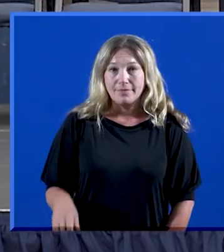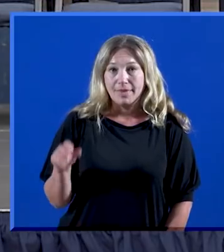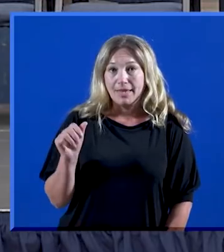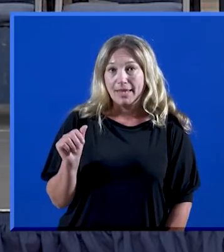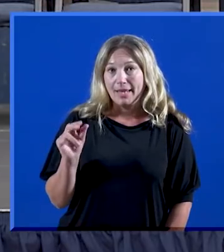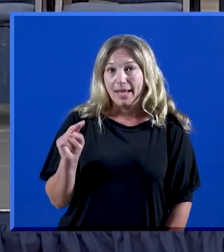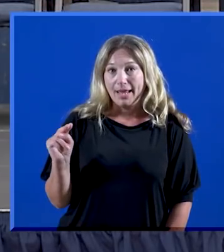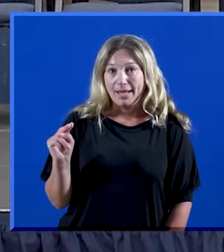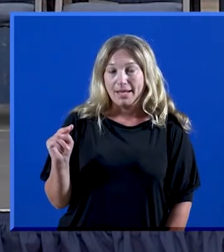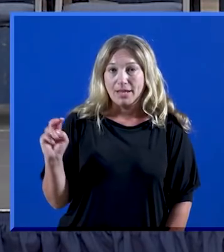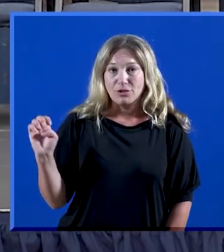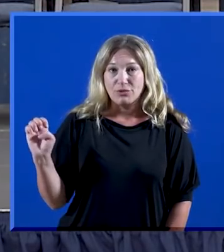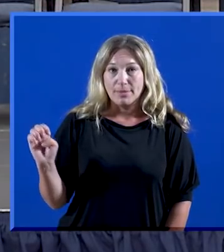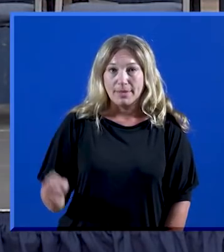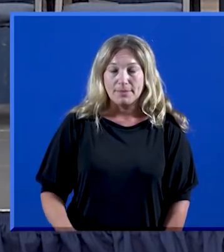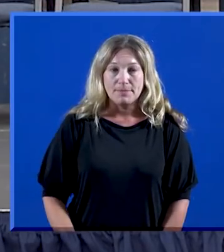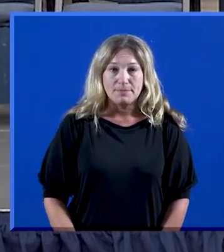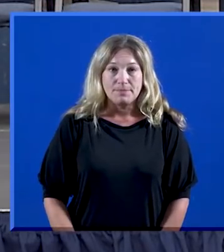Anne Estreba.